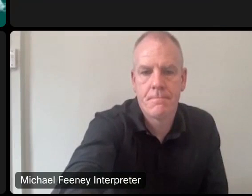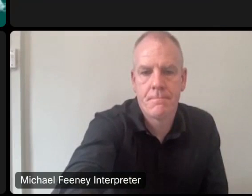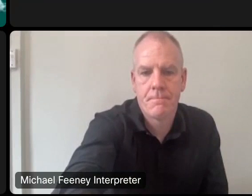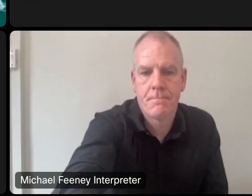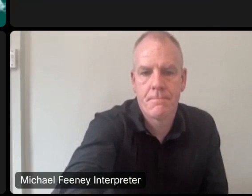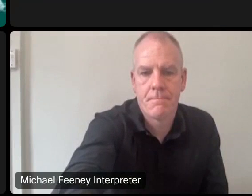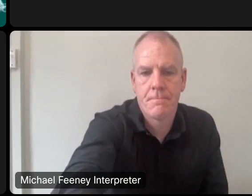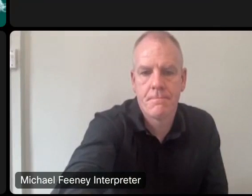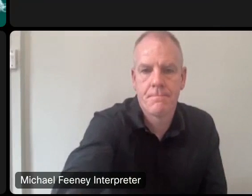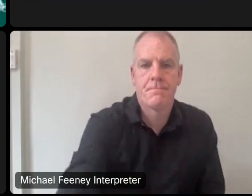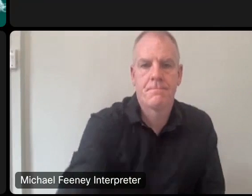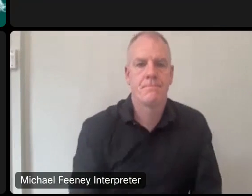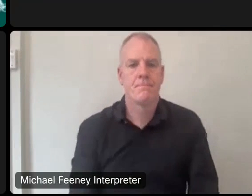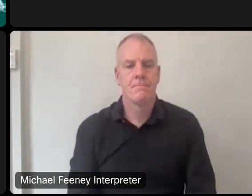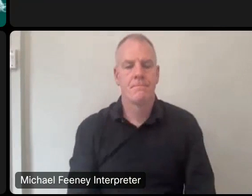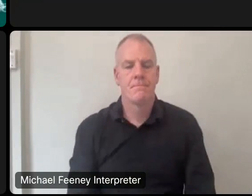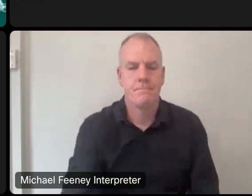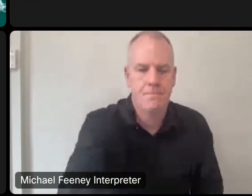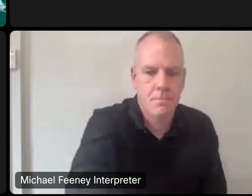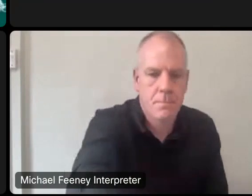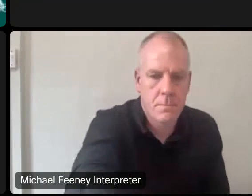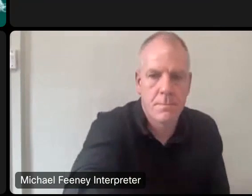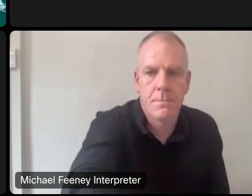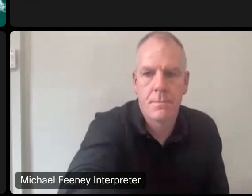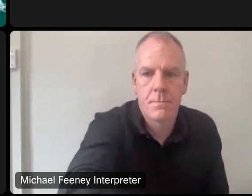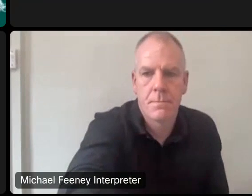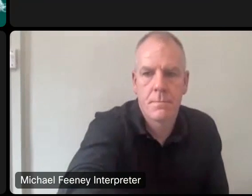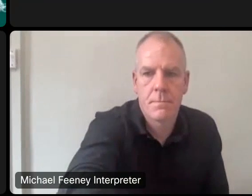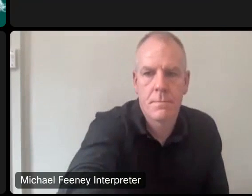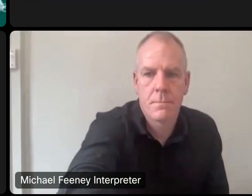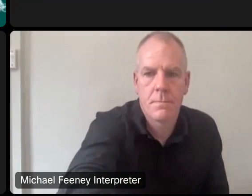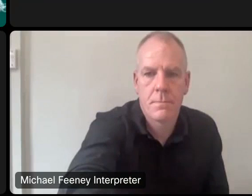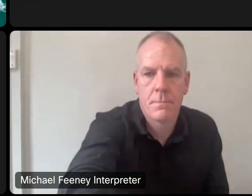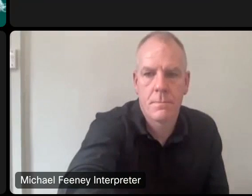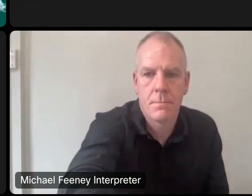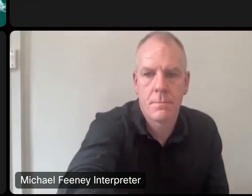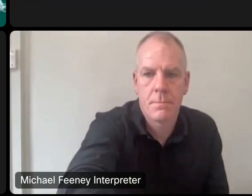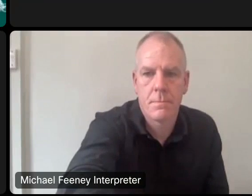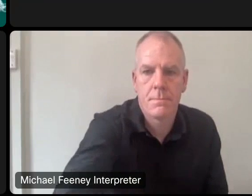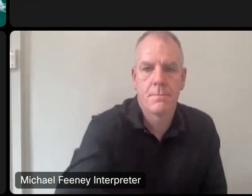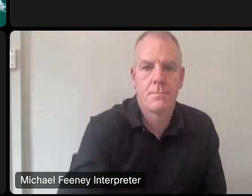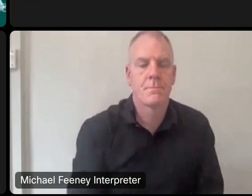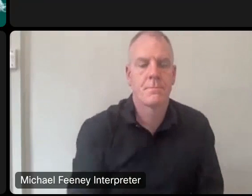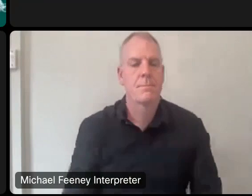that came in, Angela, during your piece, if you could clarify if the Chief Inspector is different to HICWA.